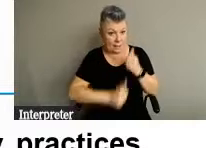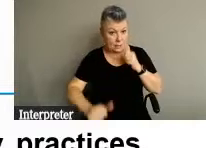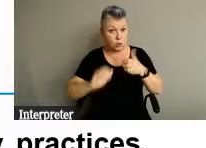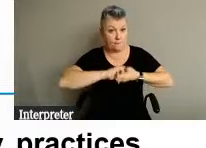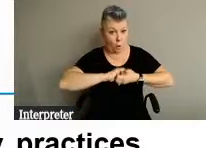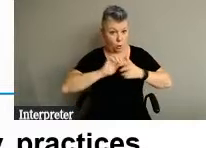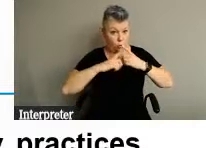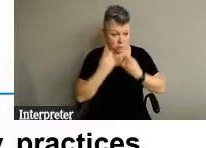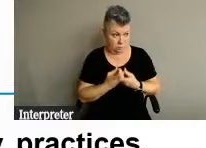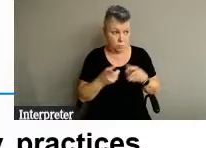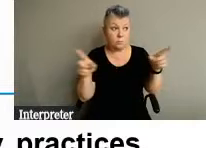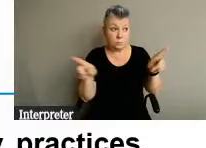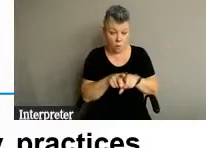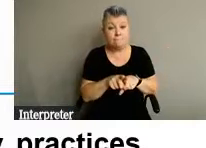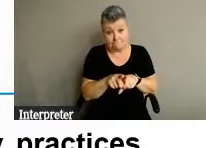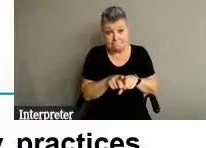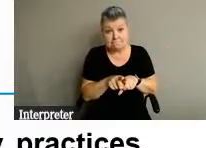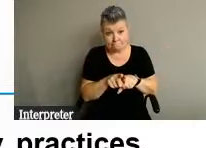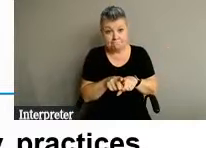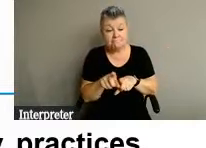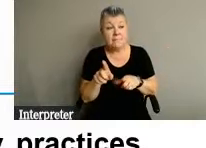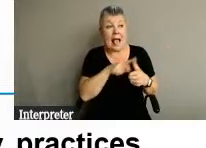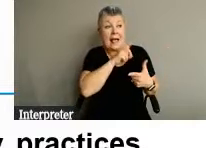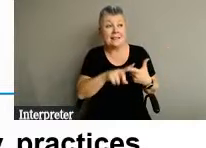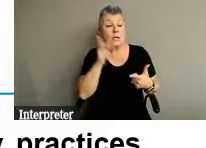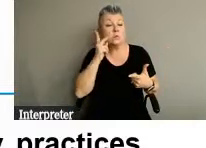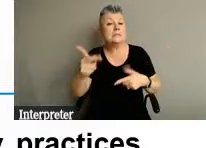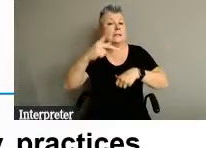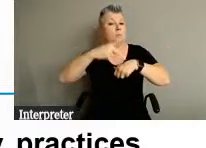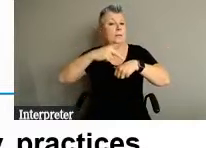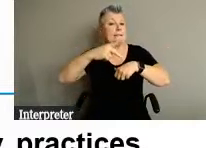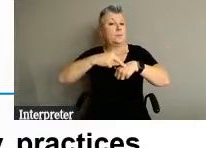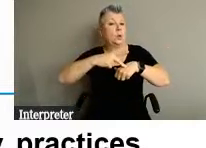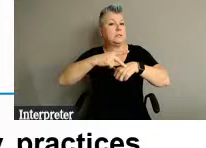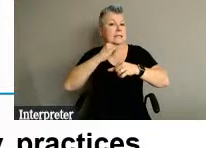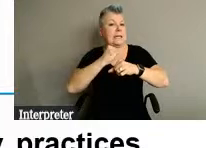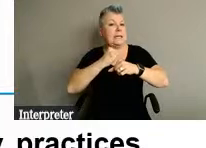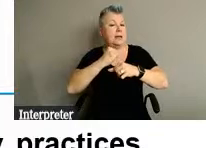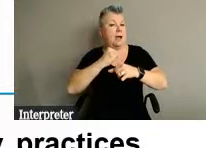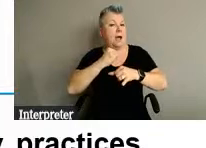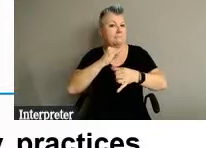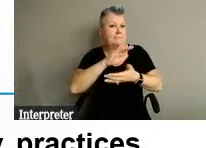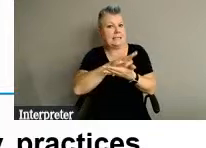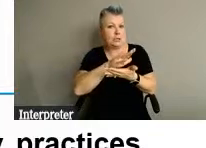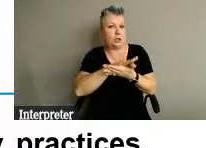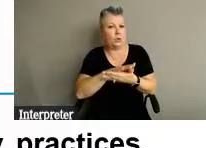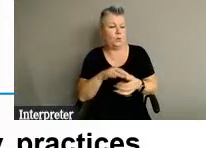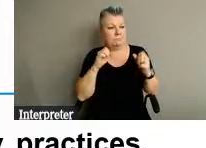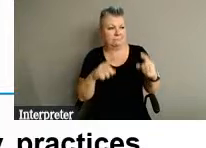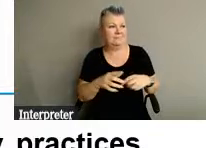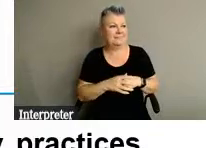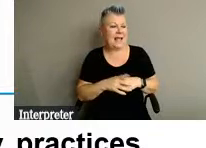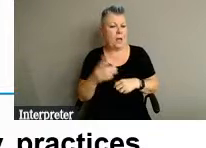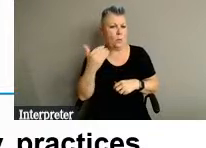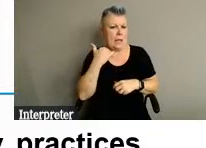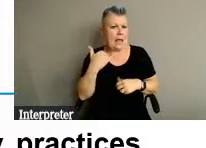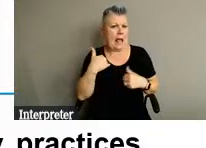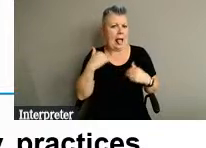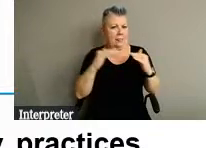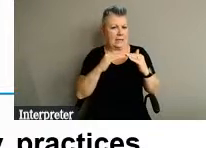well, too. And then we have the Principals Institute, and we had the Disproportionality Summit this